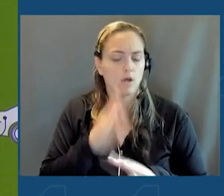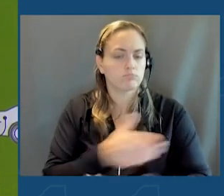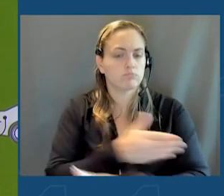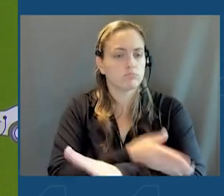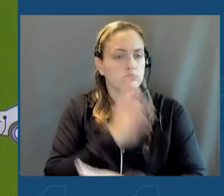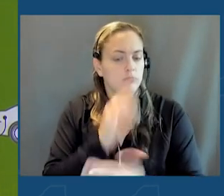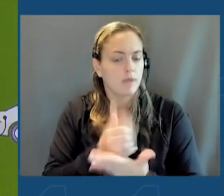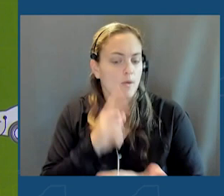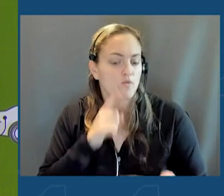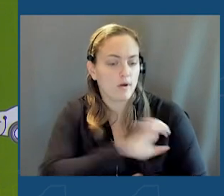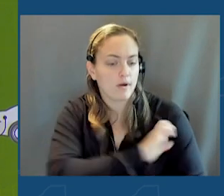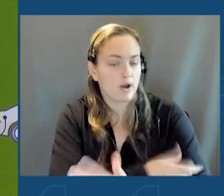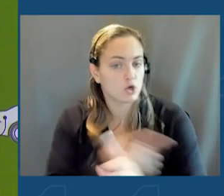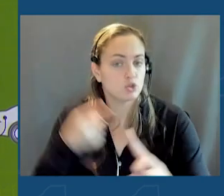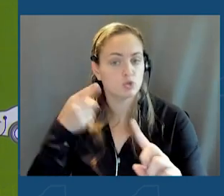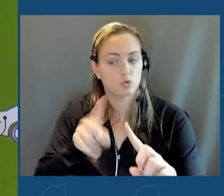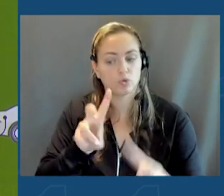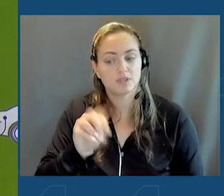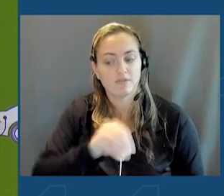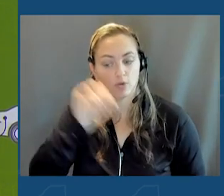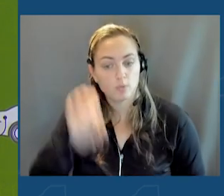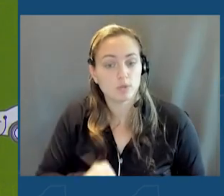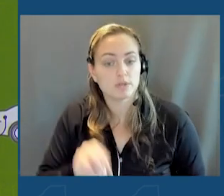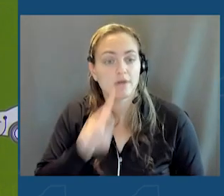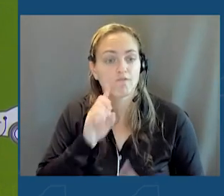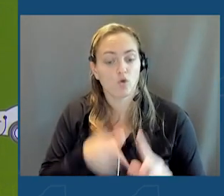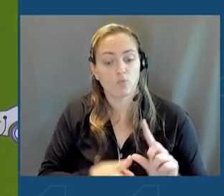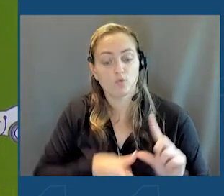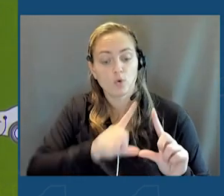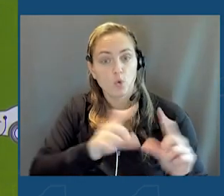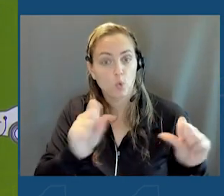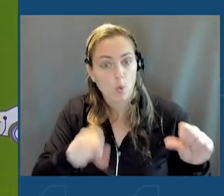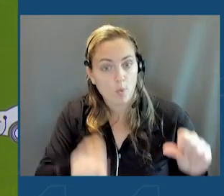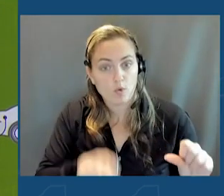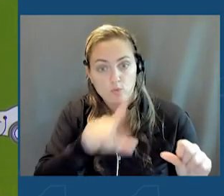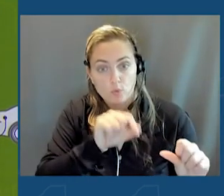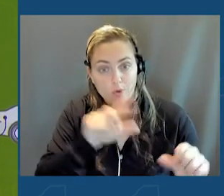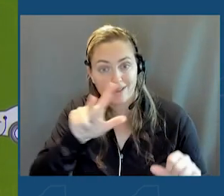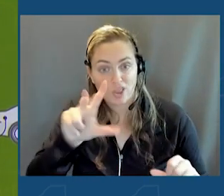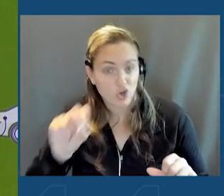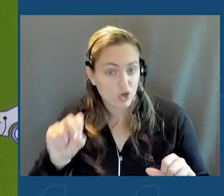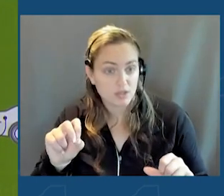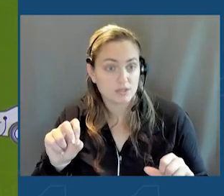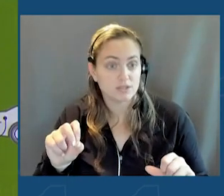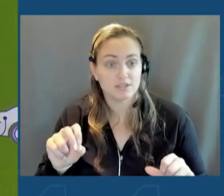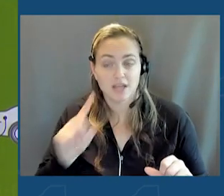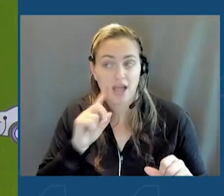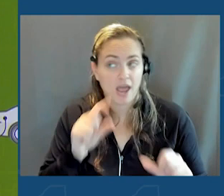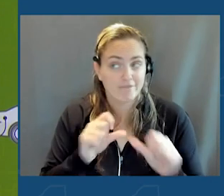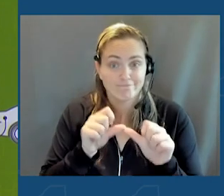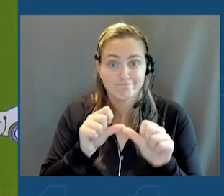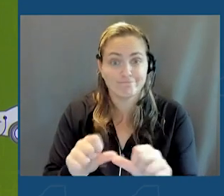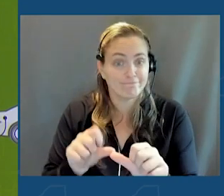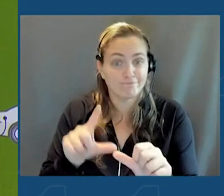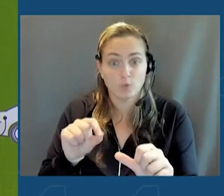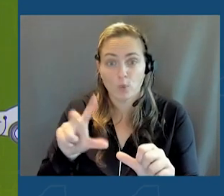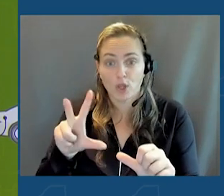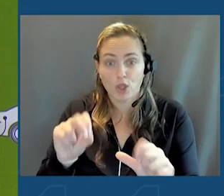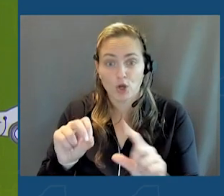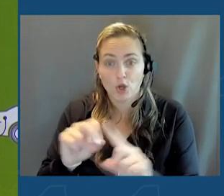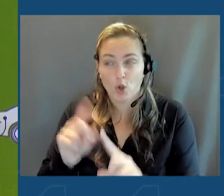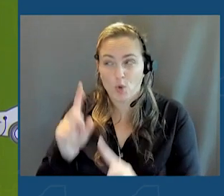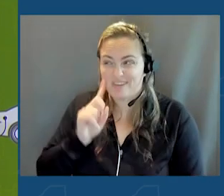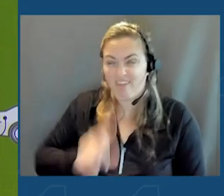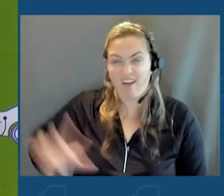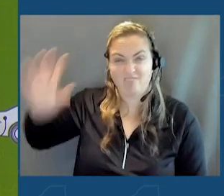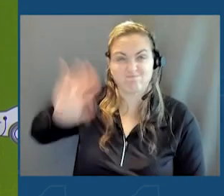energy goals, 70% of electricity from renewables by 2030. And as long ago as 2030 once sounded, it's